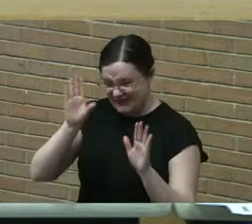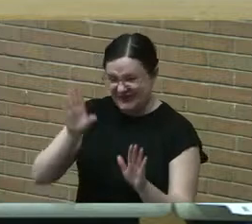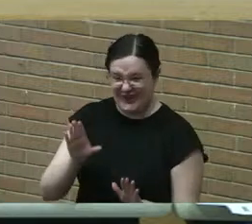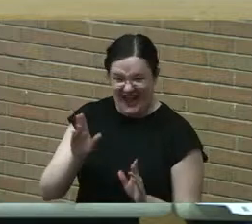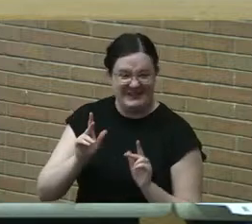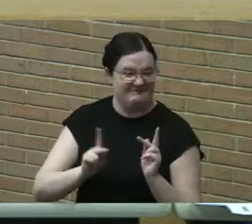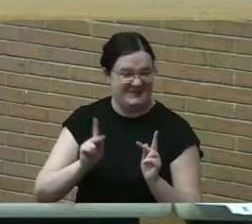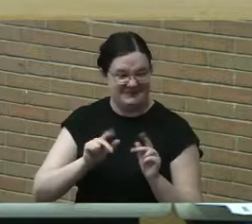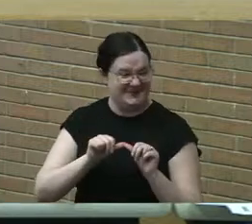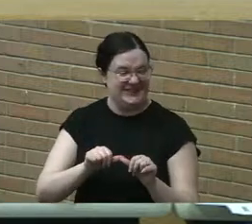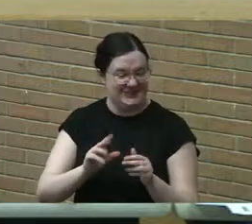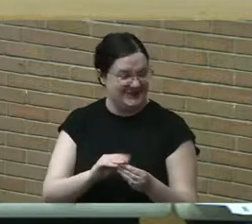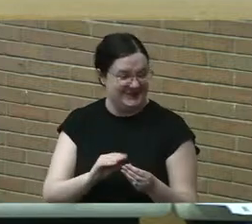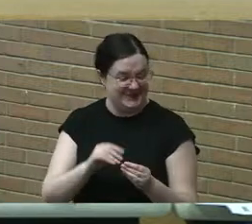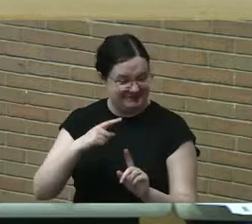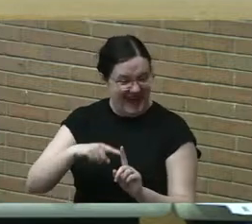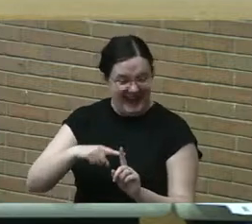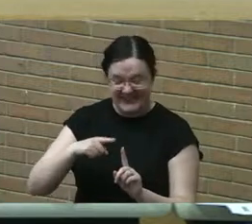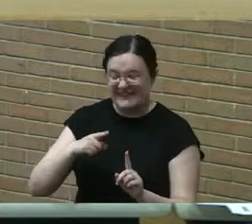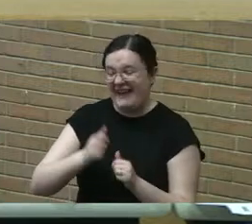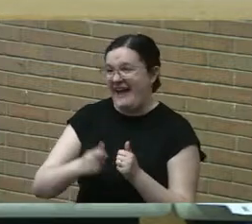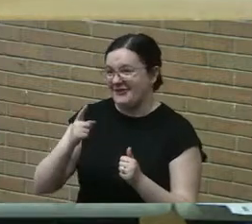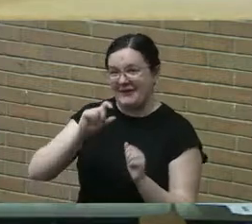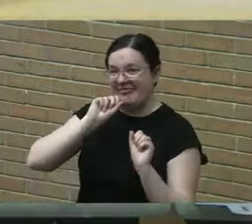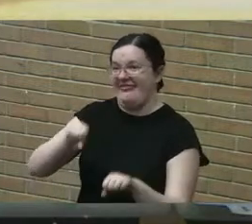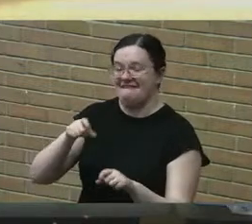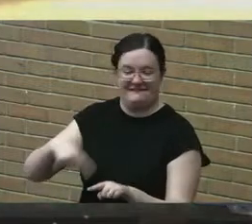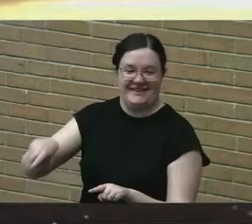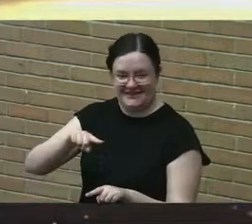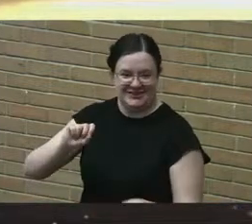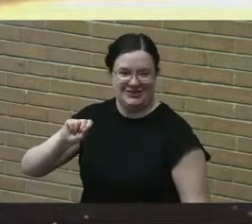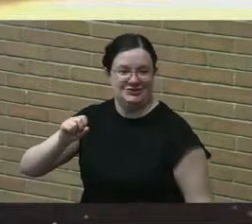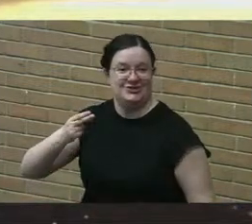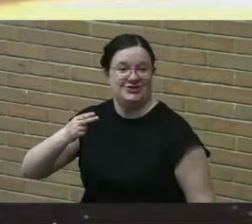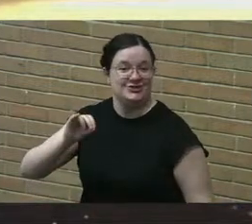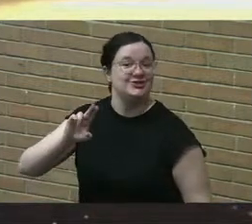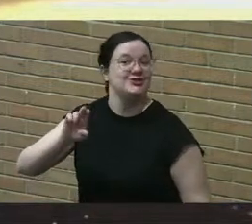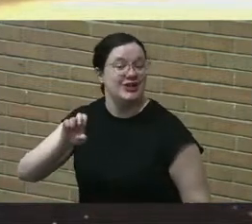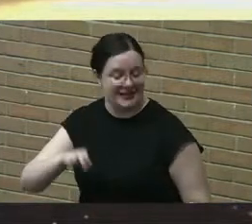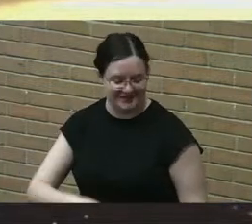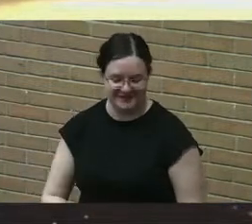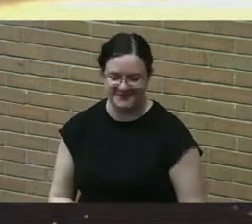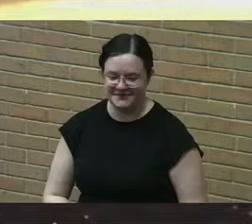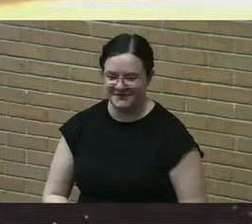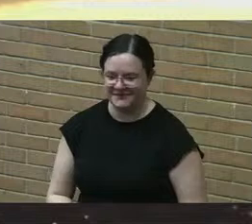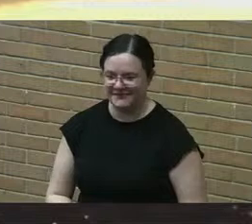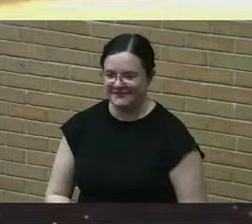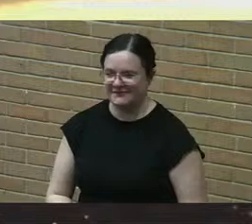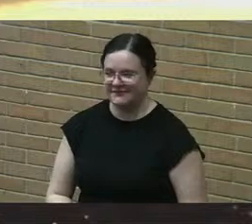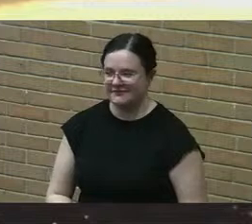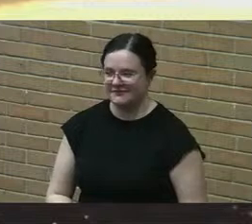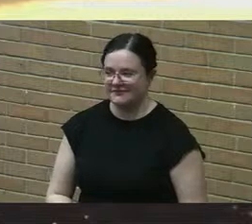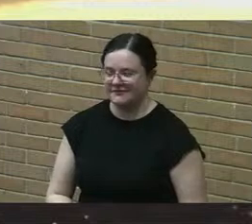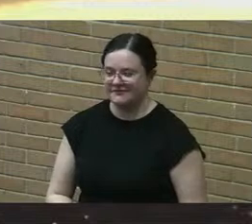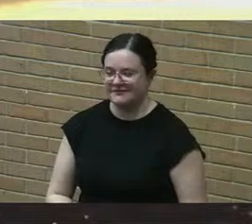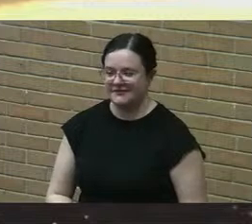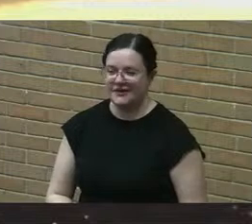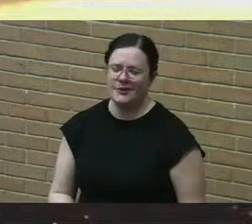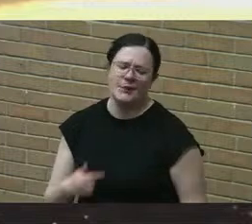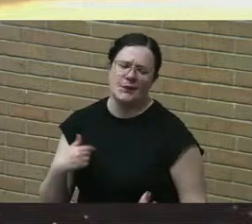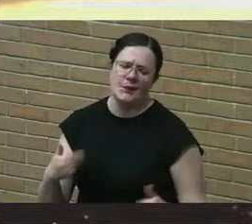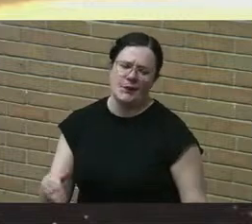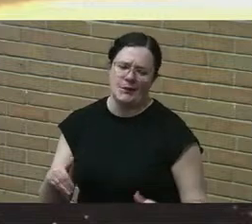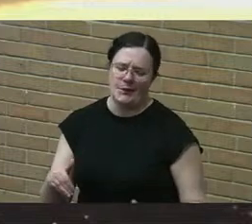on them. Everybody loved Shine. We couldn't have, you thanked all of our